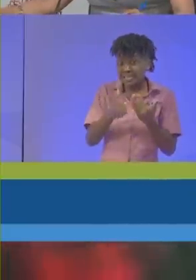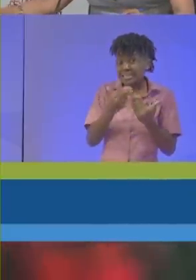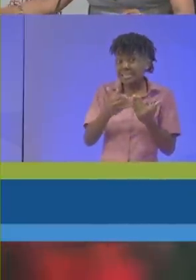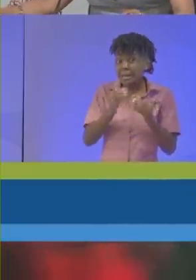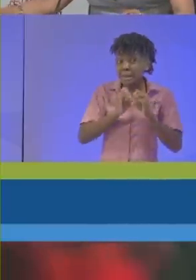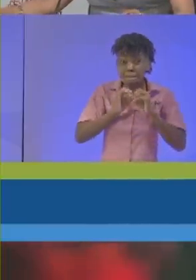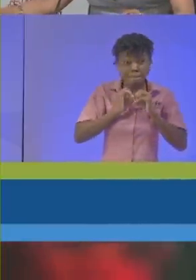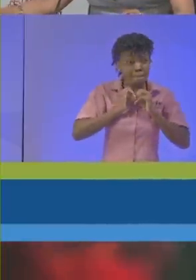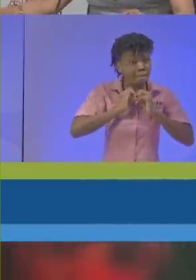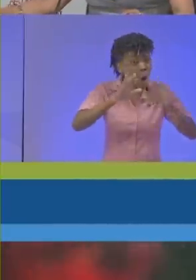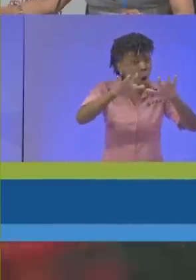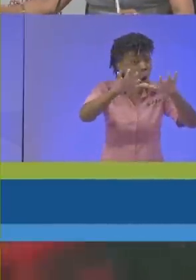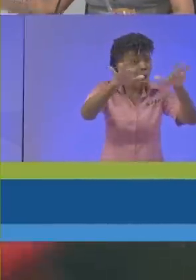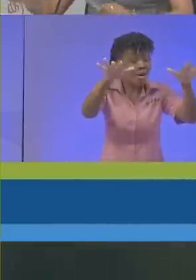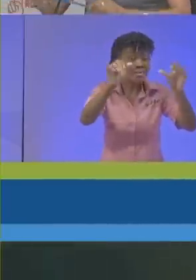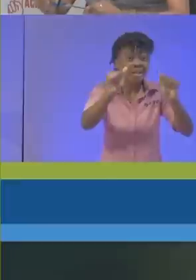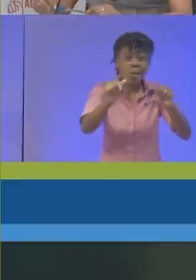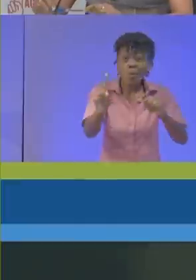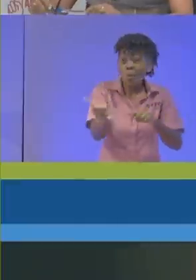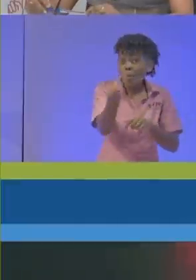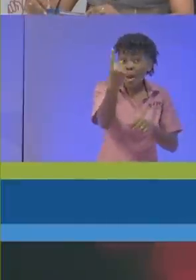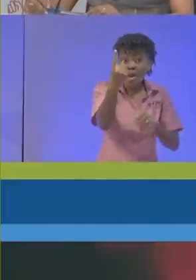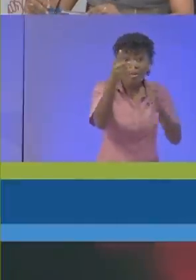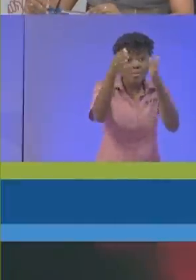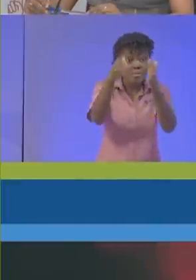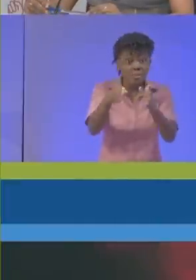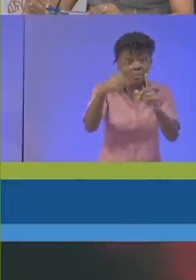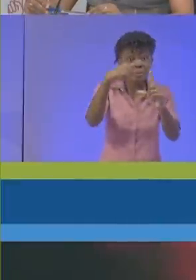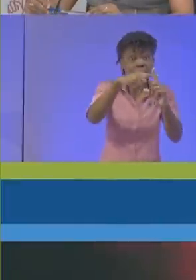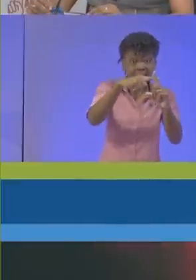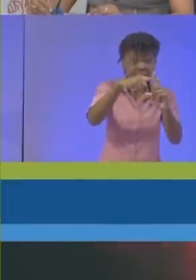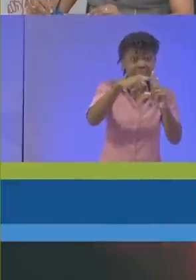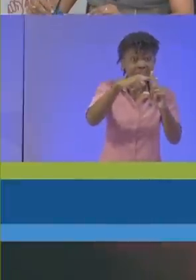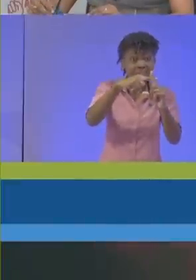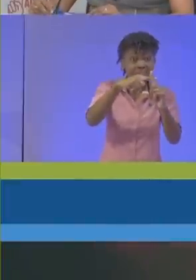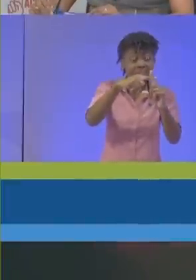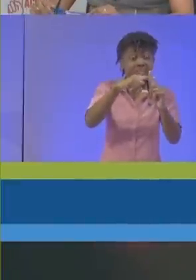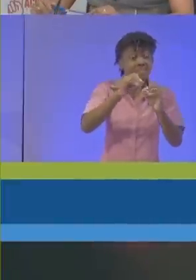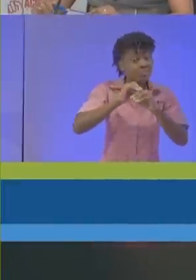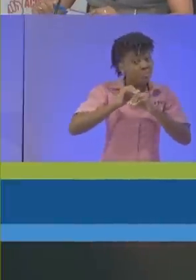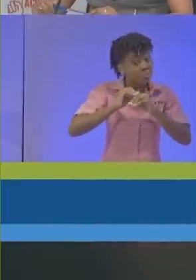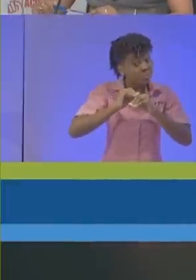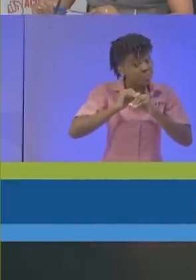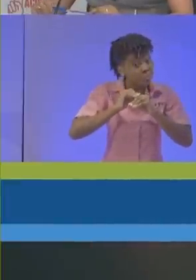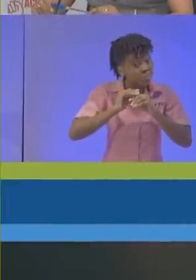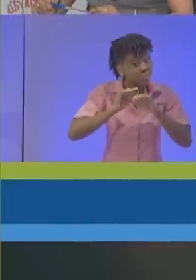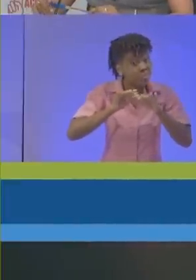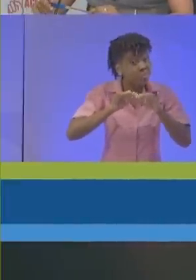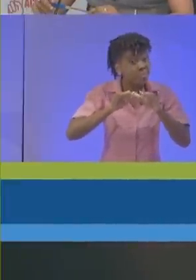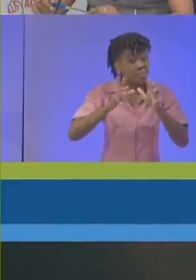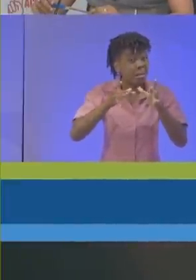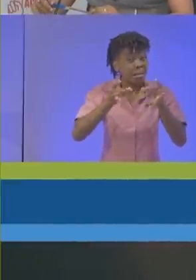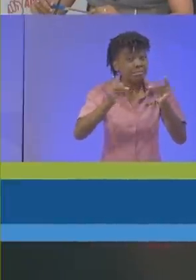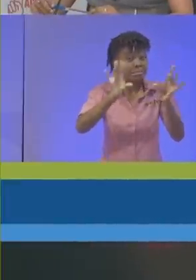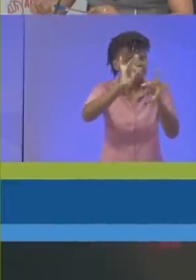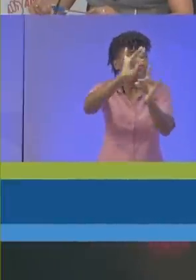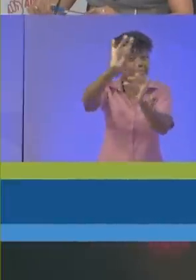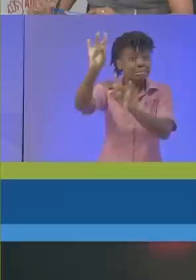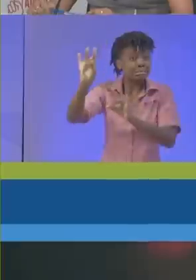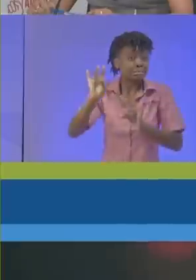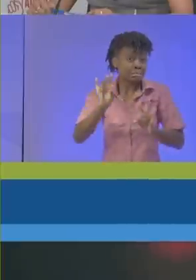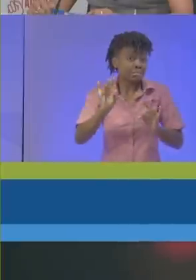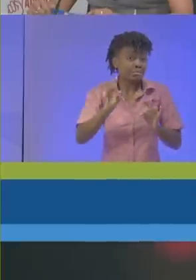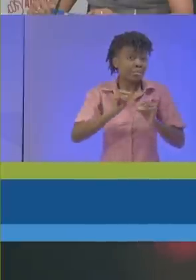to 18 other people, and the virus floats in the air for up to 2, maybe in some instances 4